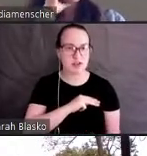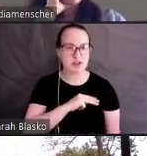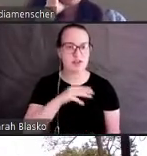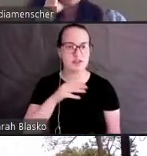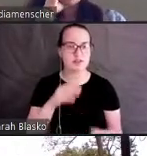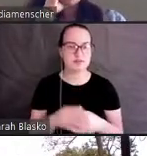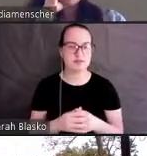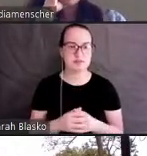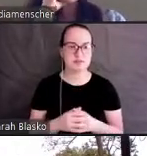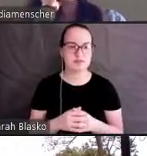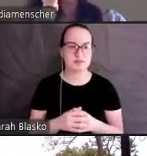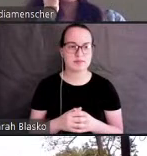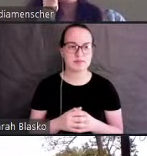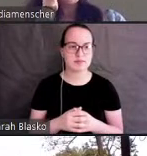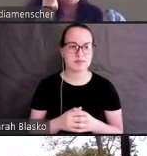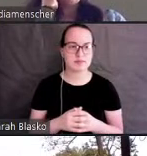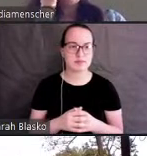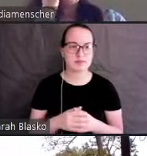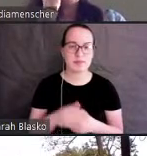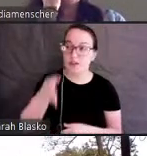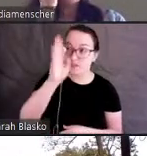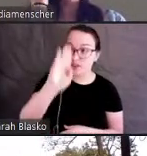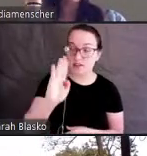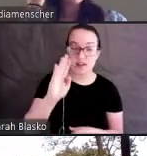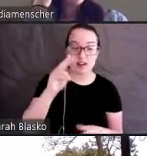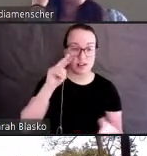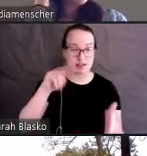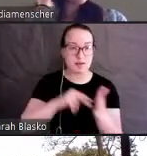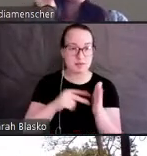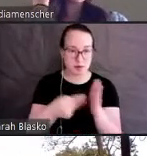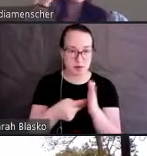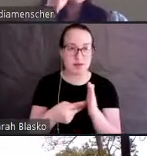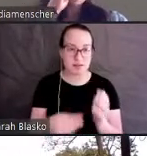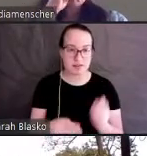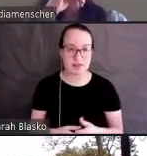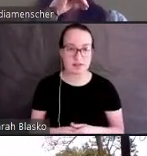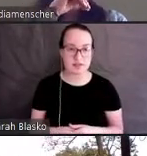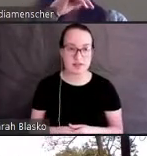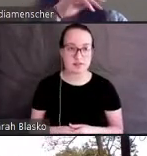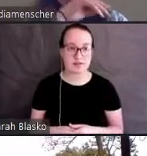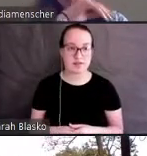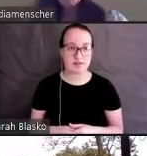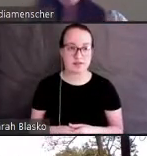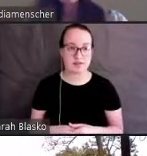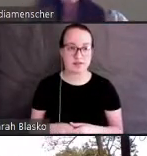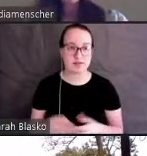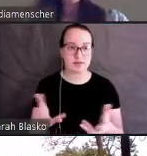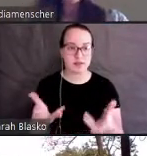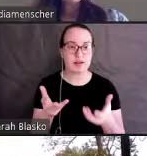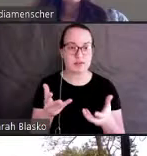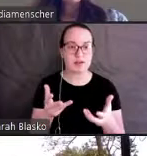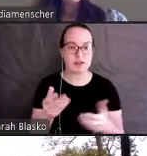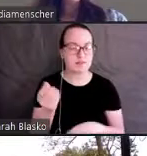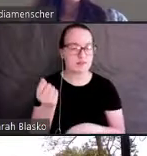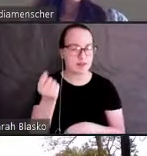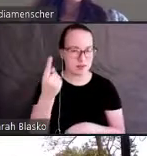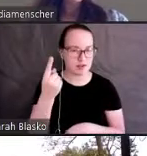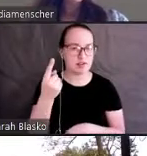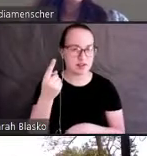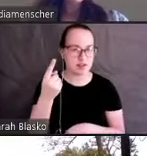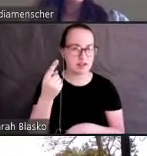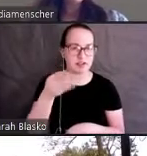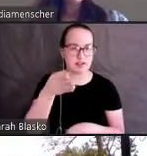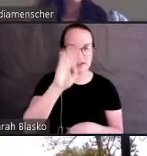program of God. I want us to be able to kind of grasp what God is up to in this time with